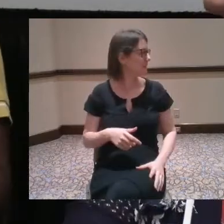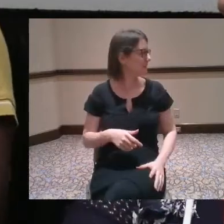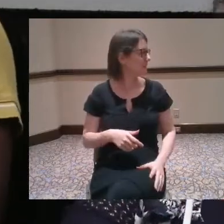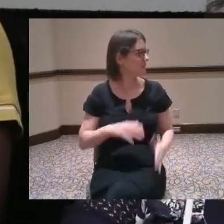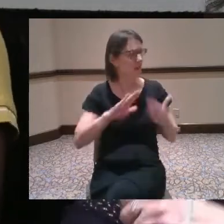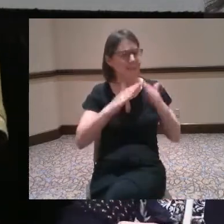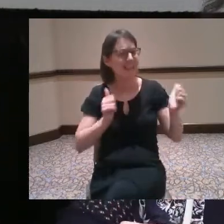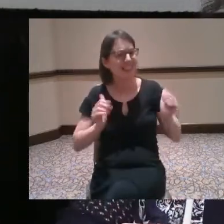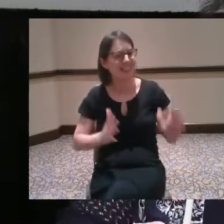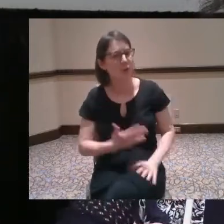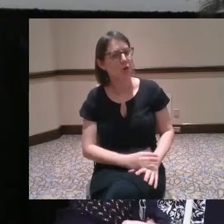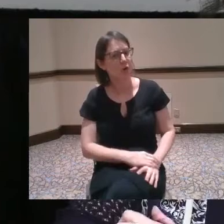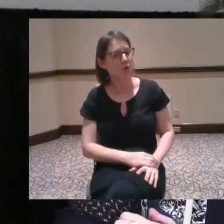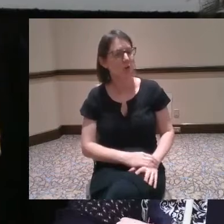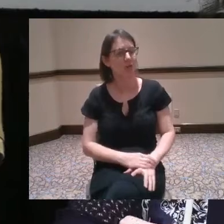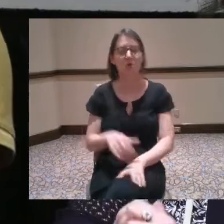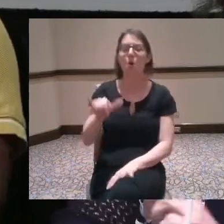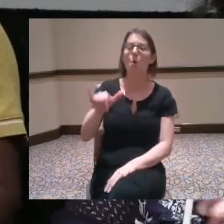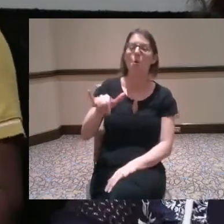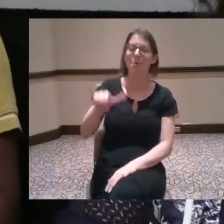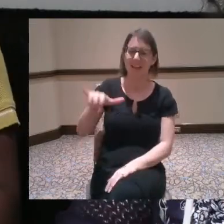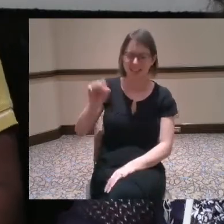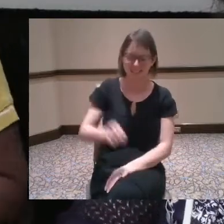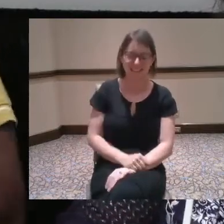Oh yes,